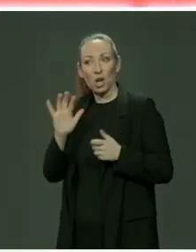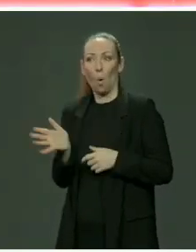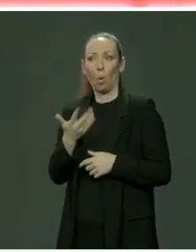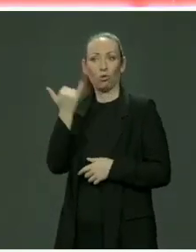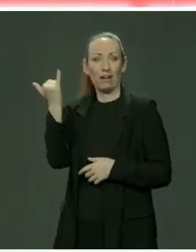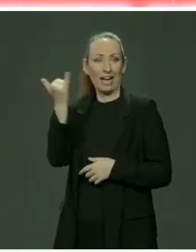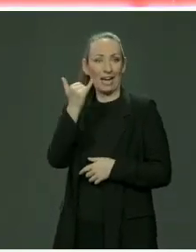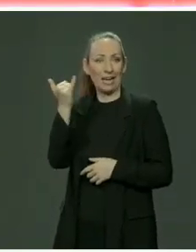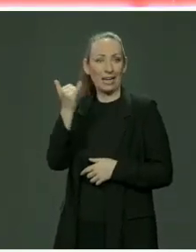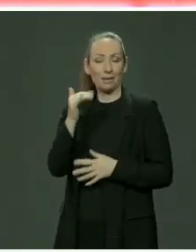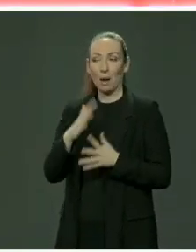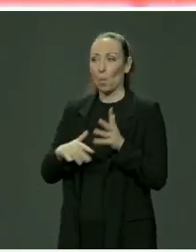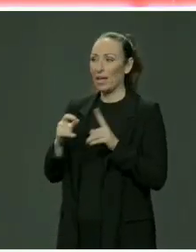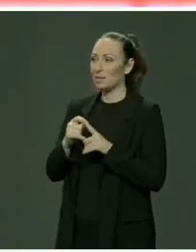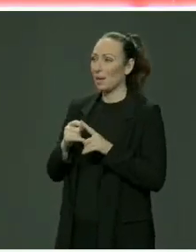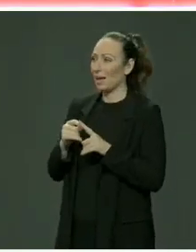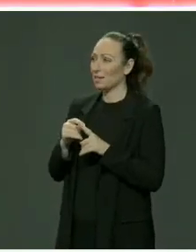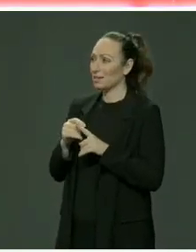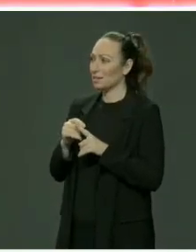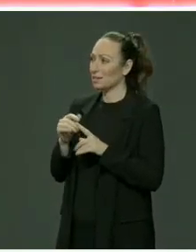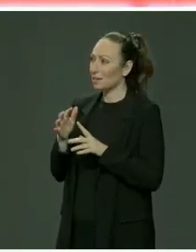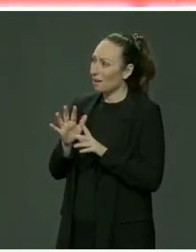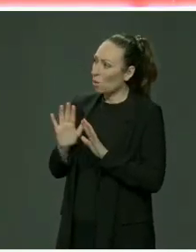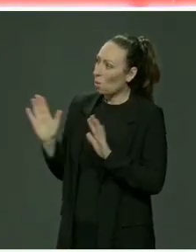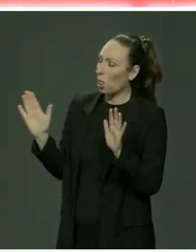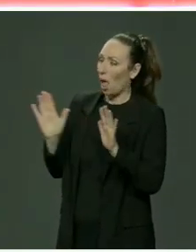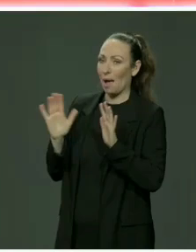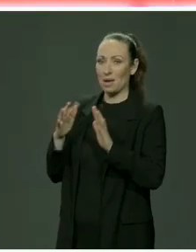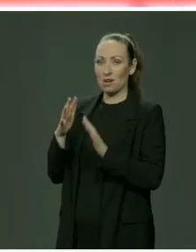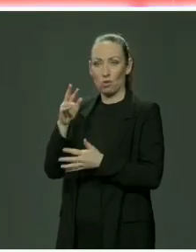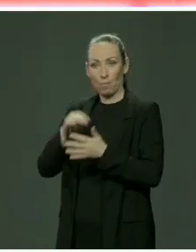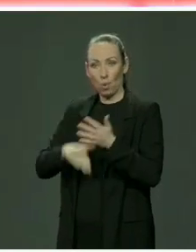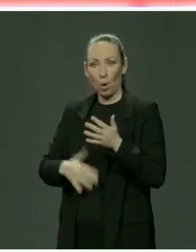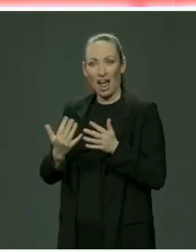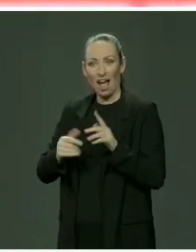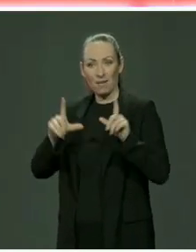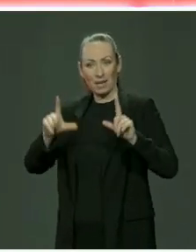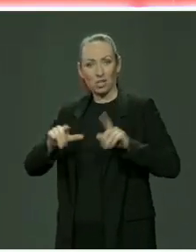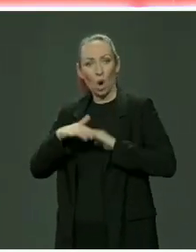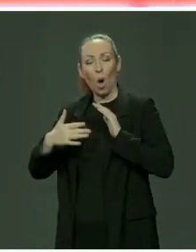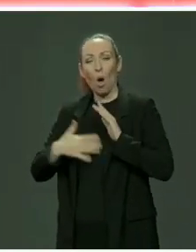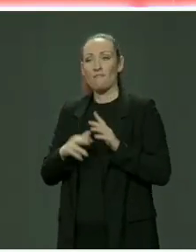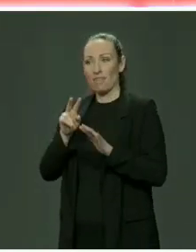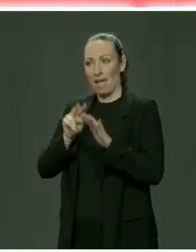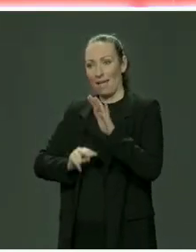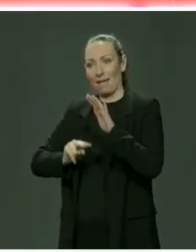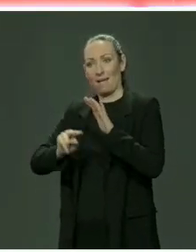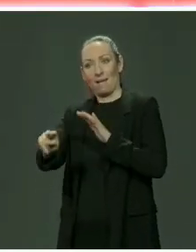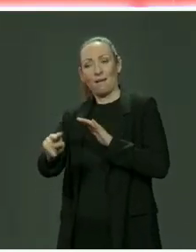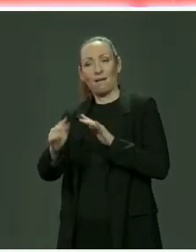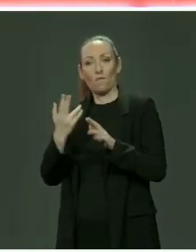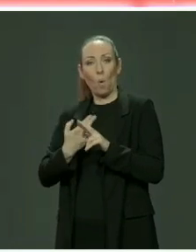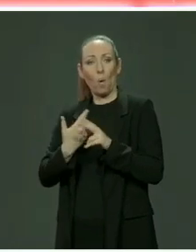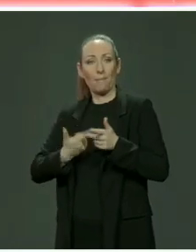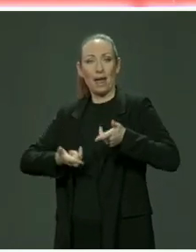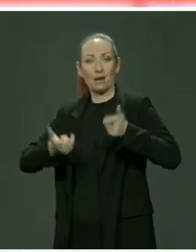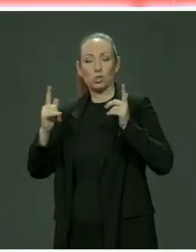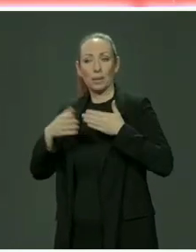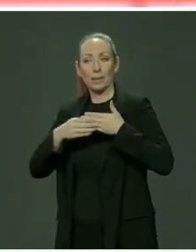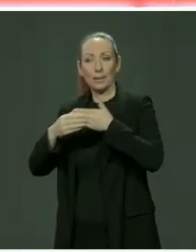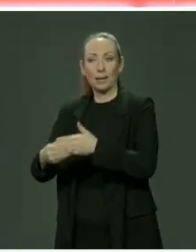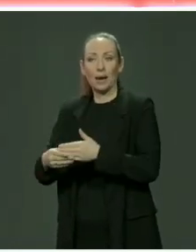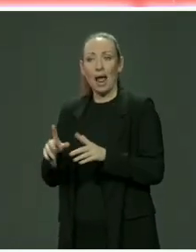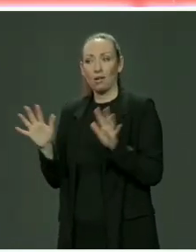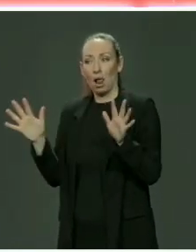Report 2024 on page 6 provides a diagram showing the board's oversight and management of sustainability and